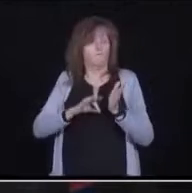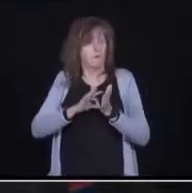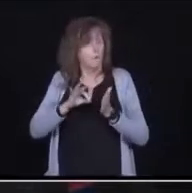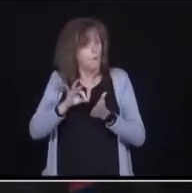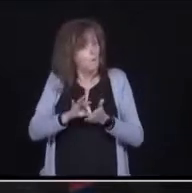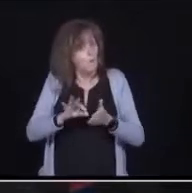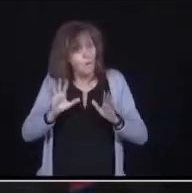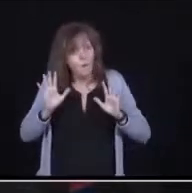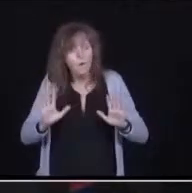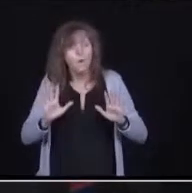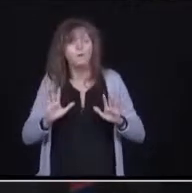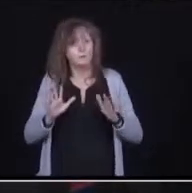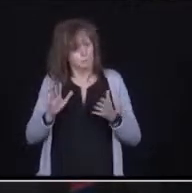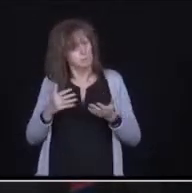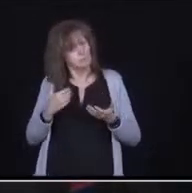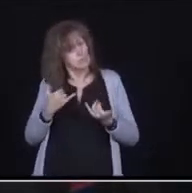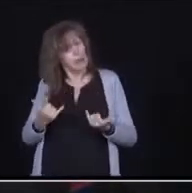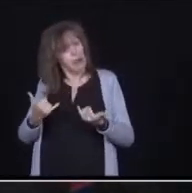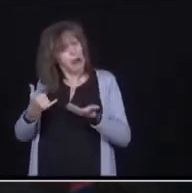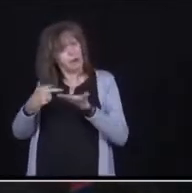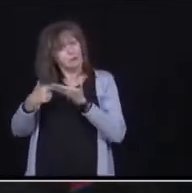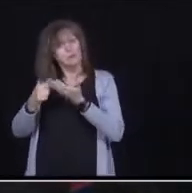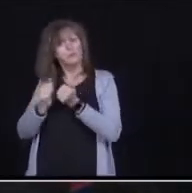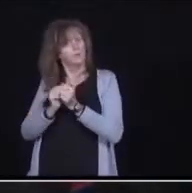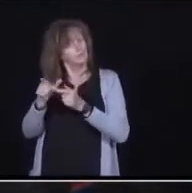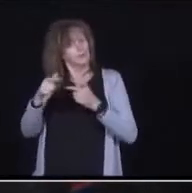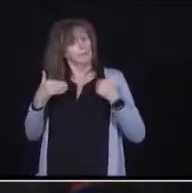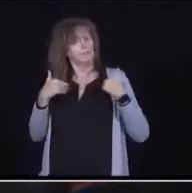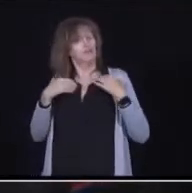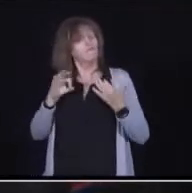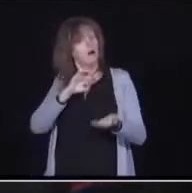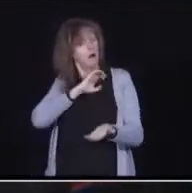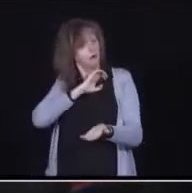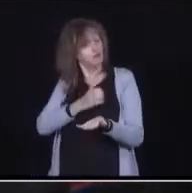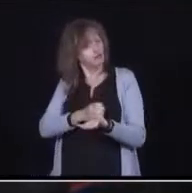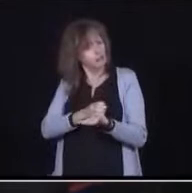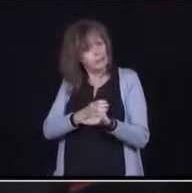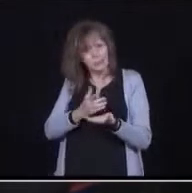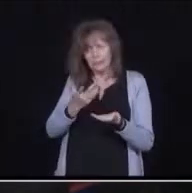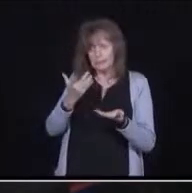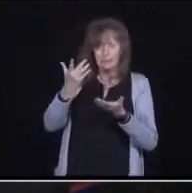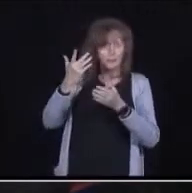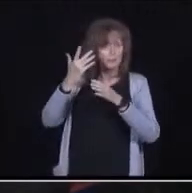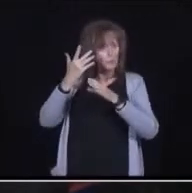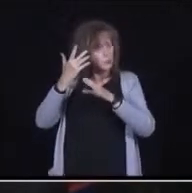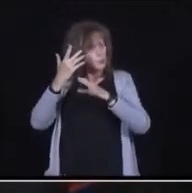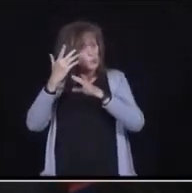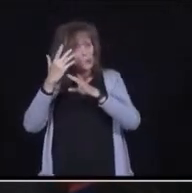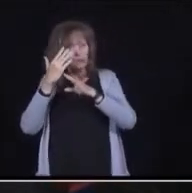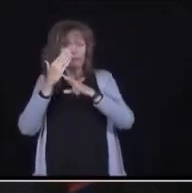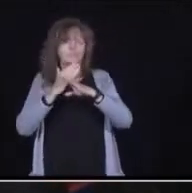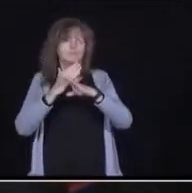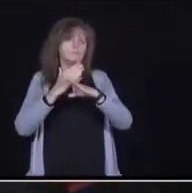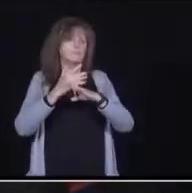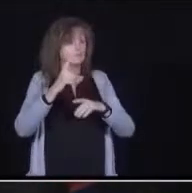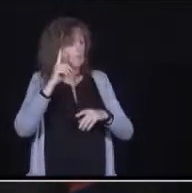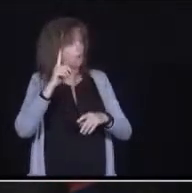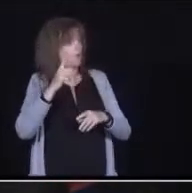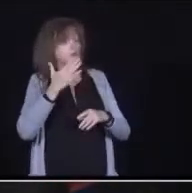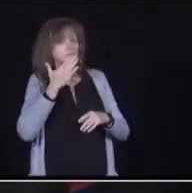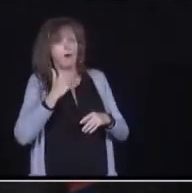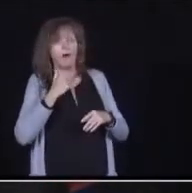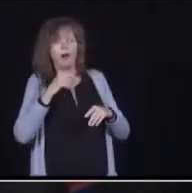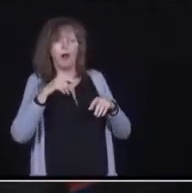to the Minister of Energy. I'm always going to protect the little person per se, or all people, including businesses out there, to